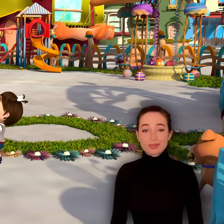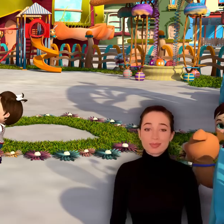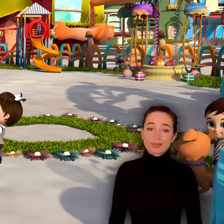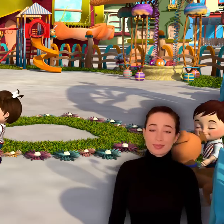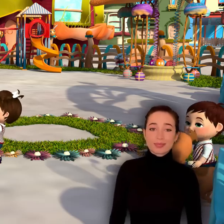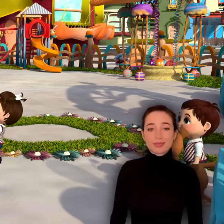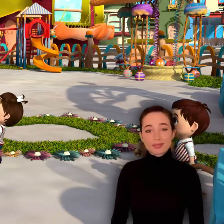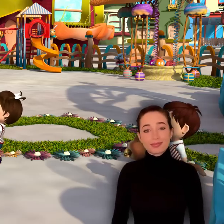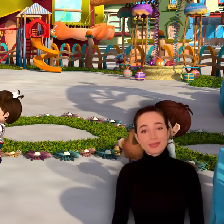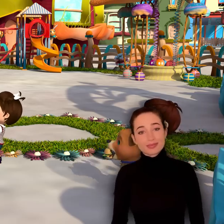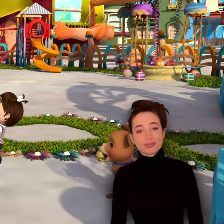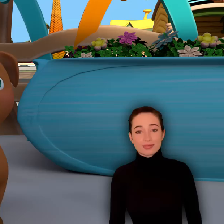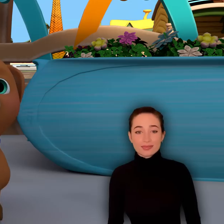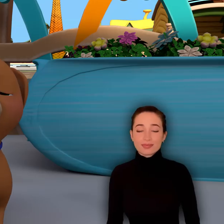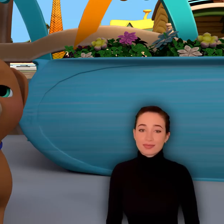foreign